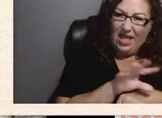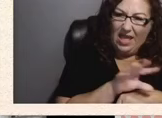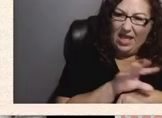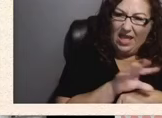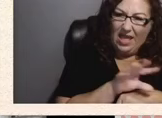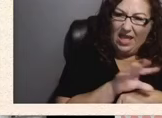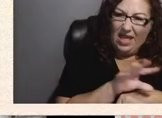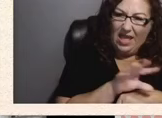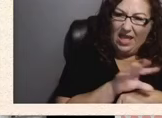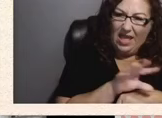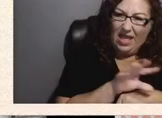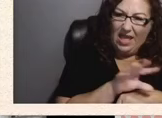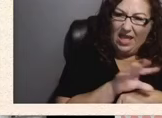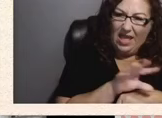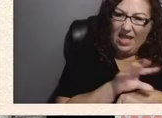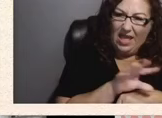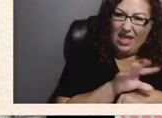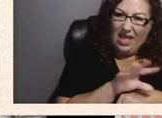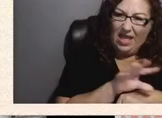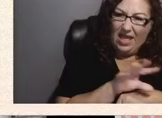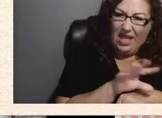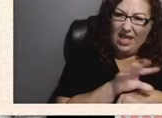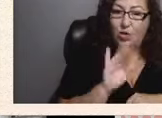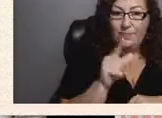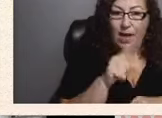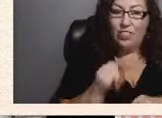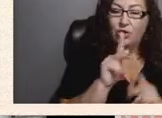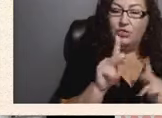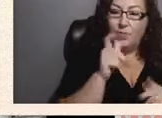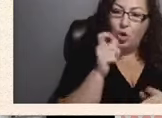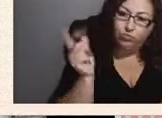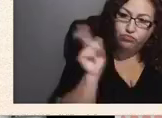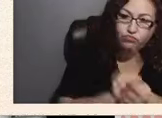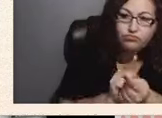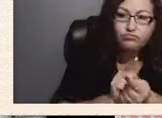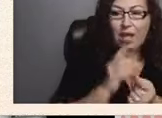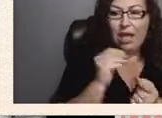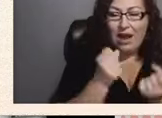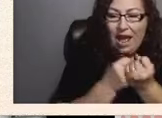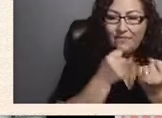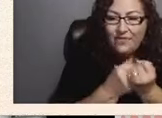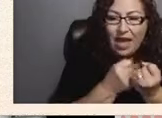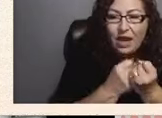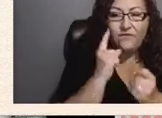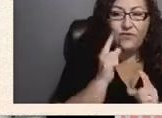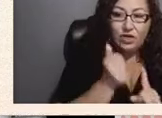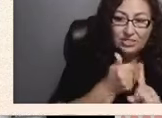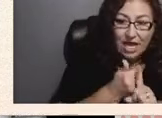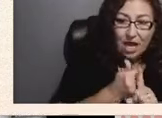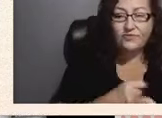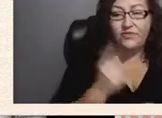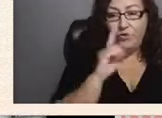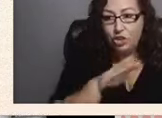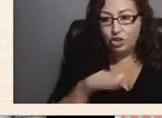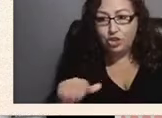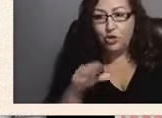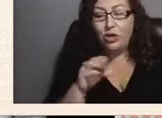and they're going to be influenced by those people who are coming to them and advocating for yourselves or for your children in our